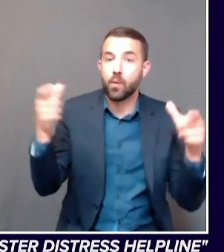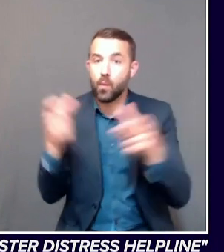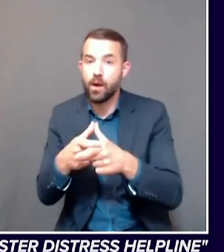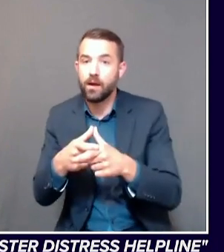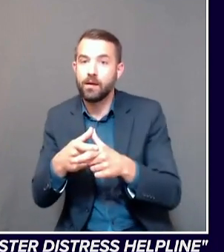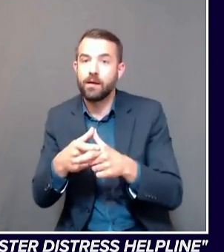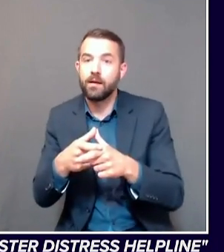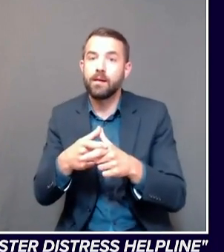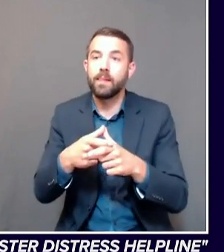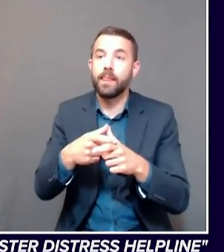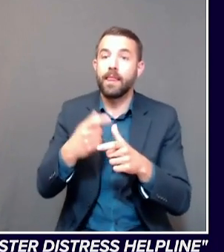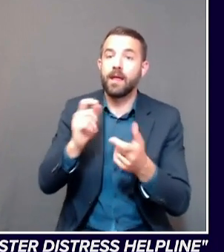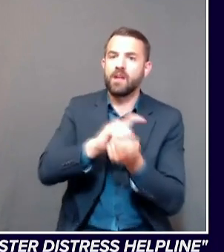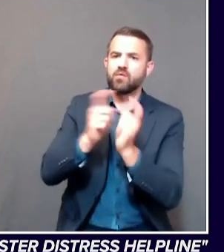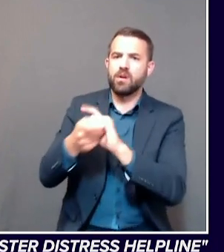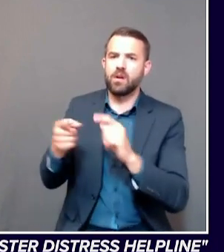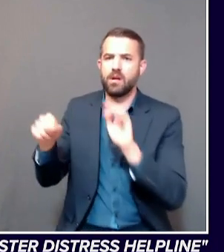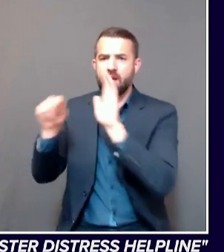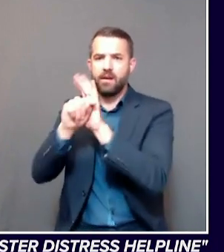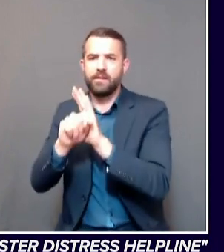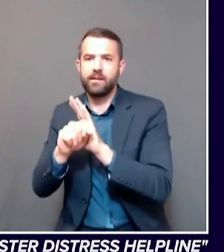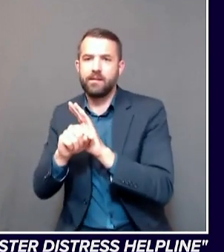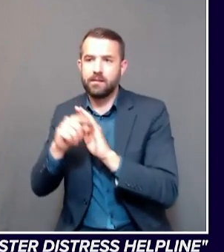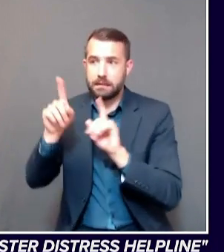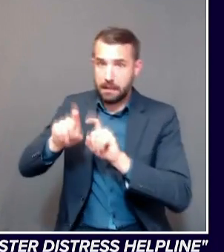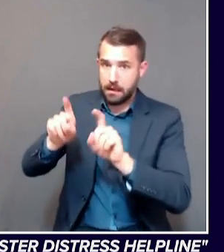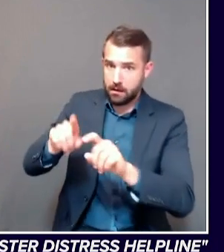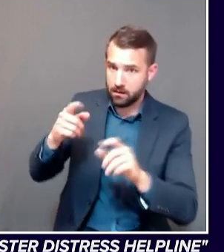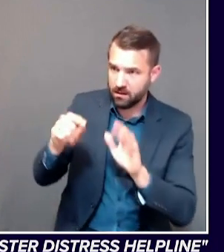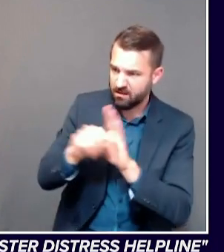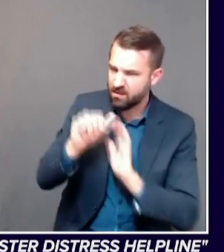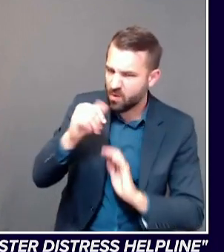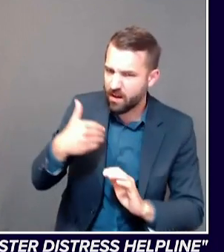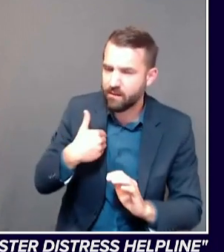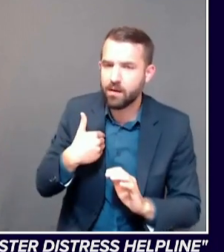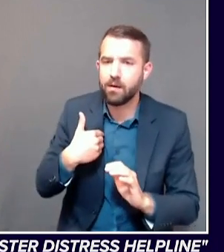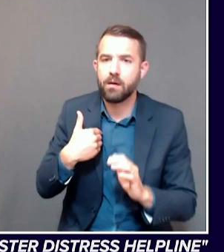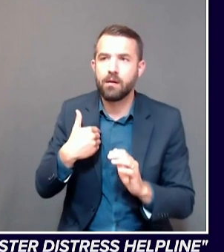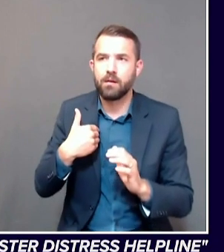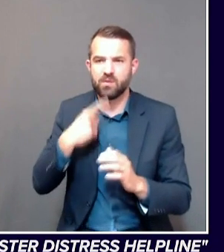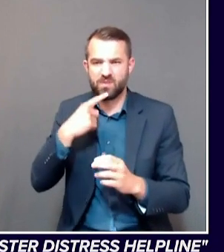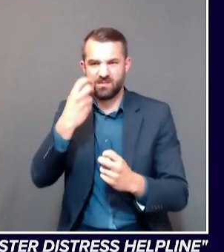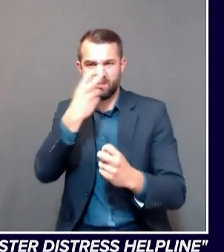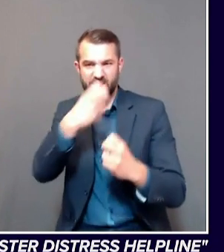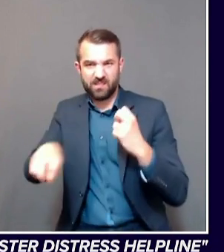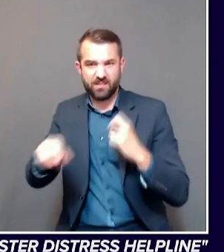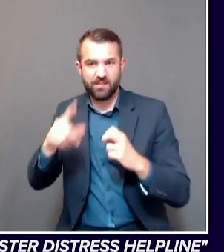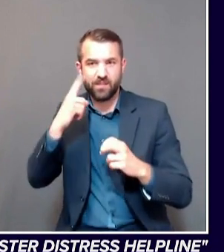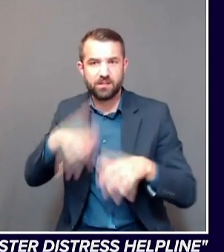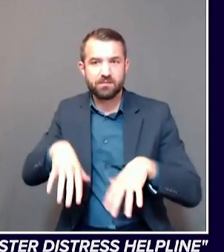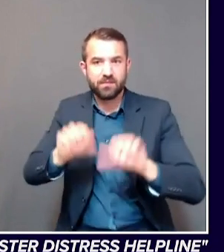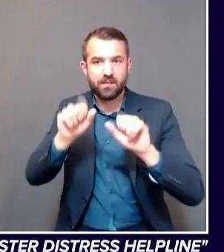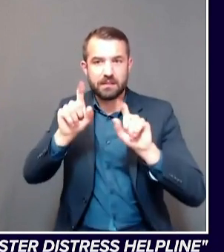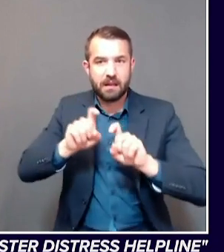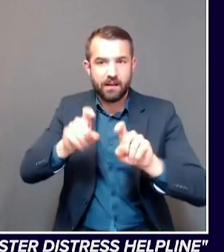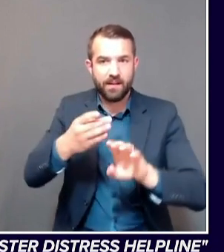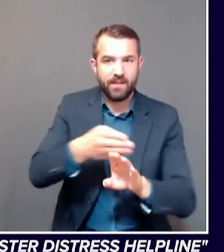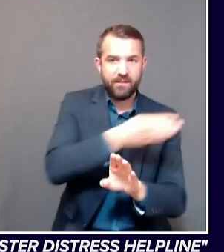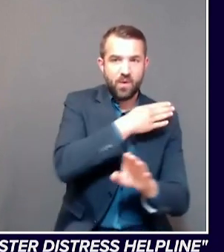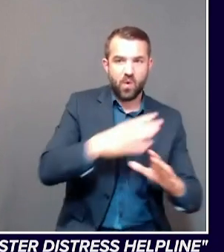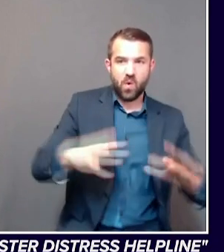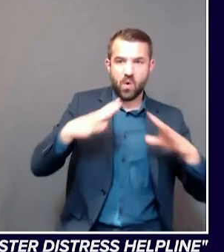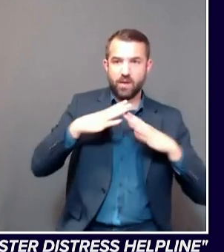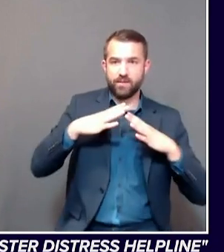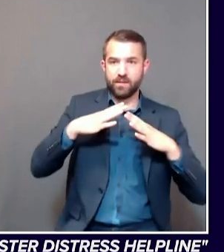and the alternative given which states that's difficult to get for a vacation. And the question I have for you or for Commissioner